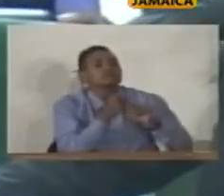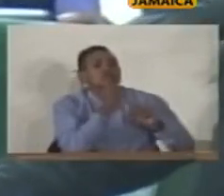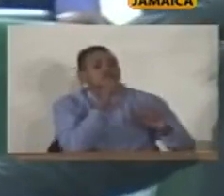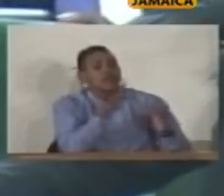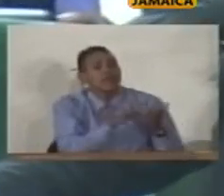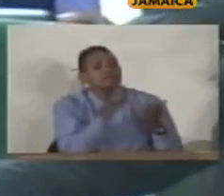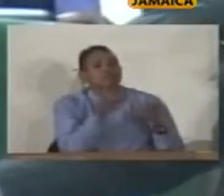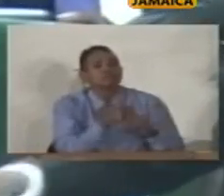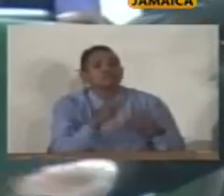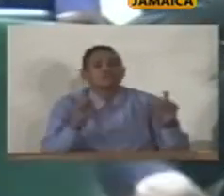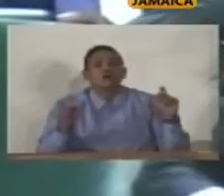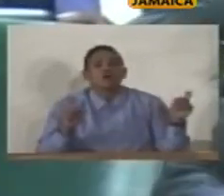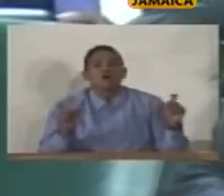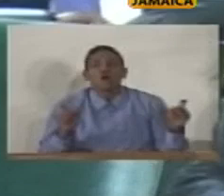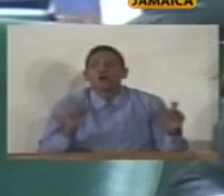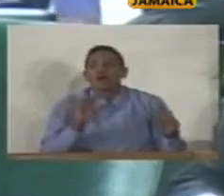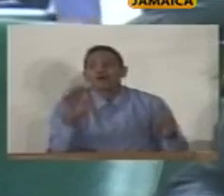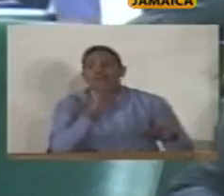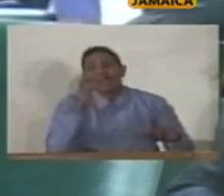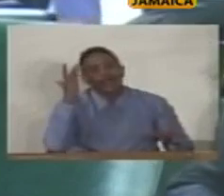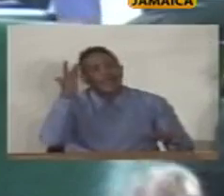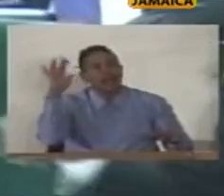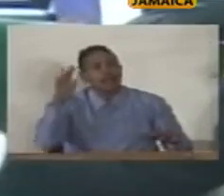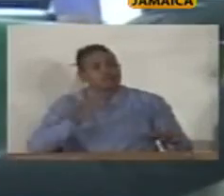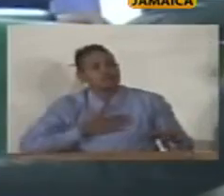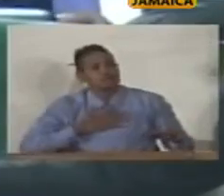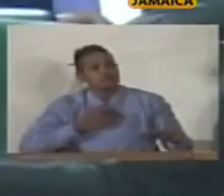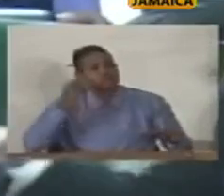exploit and control their intellectual property.